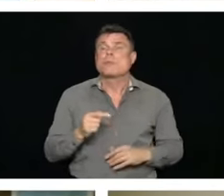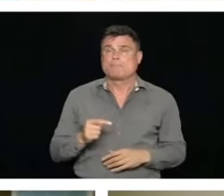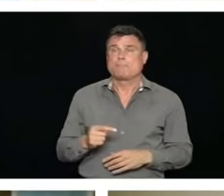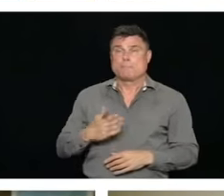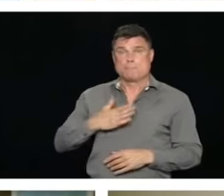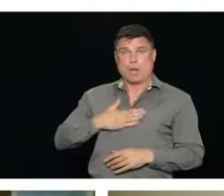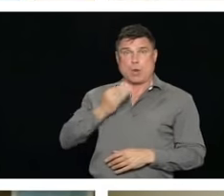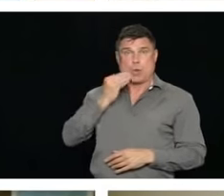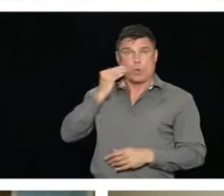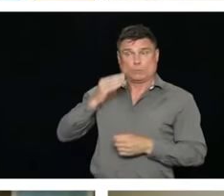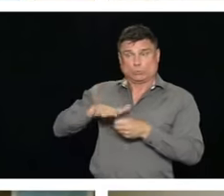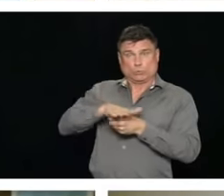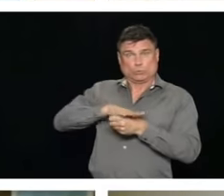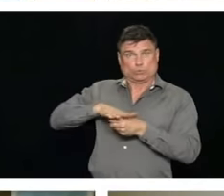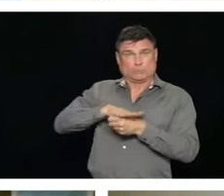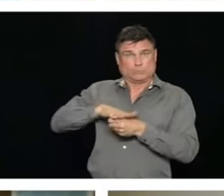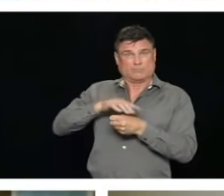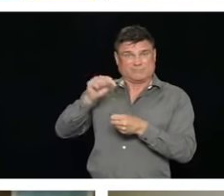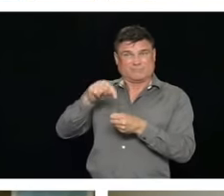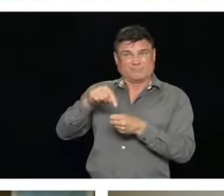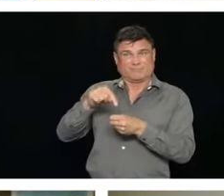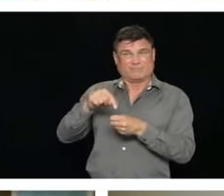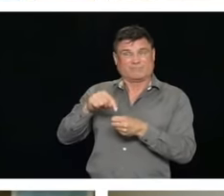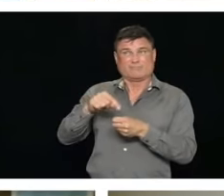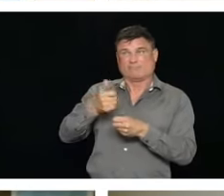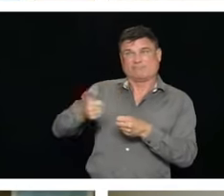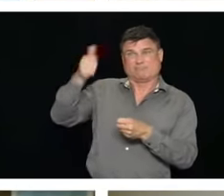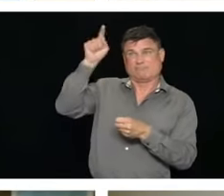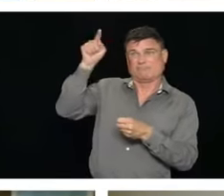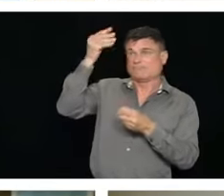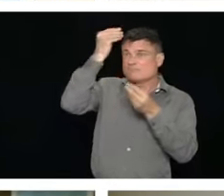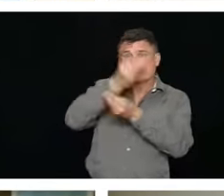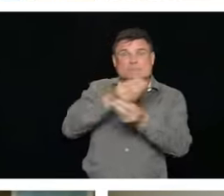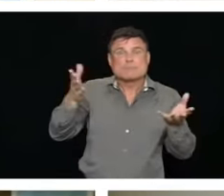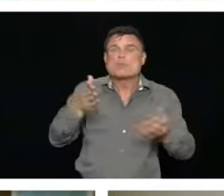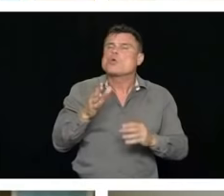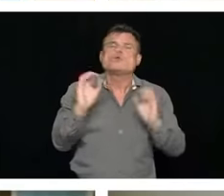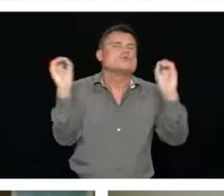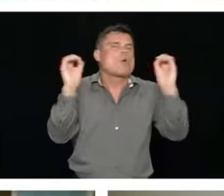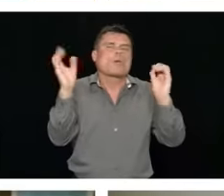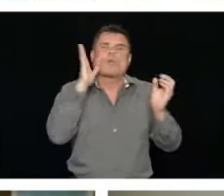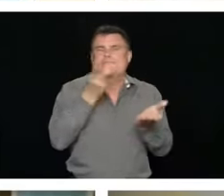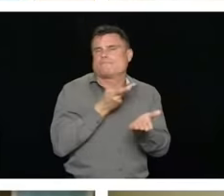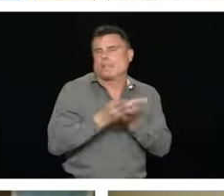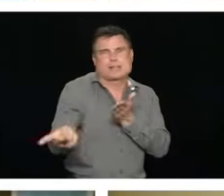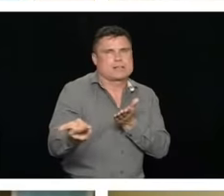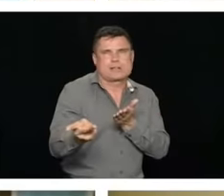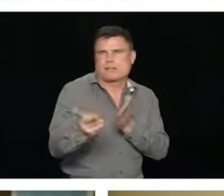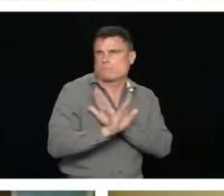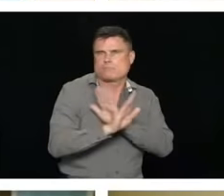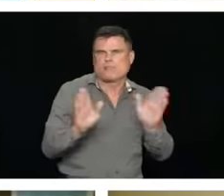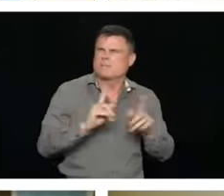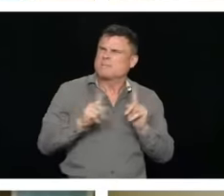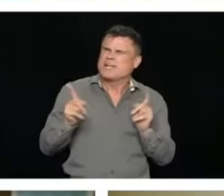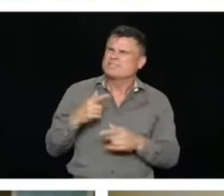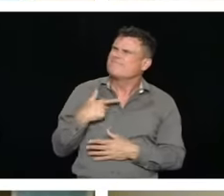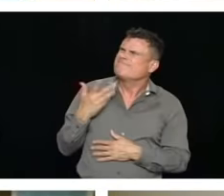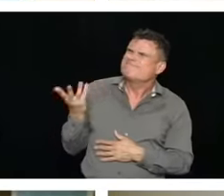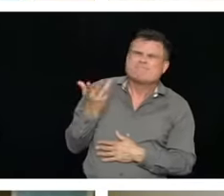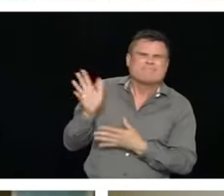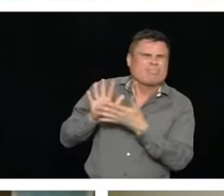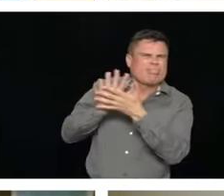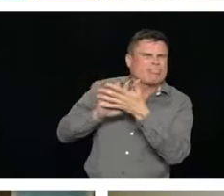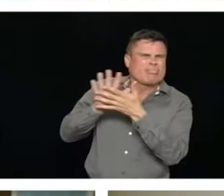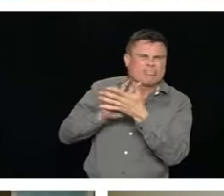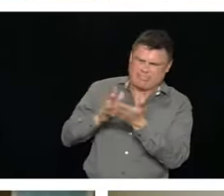think I'll go to Minister Fleming for that one. Sure. Let me answer Chelsea's question first. And I presume Chelsea